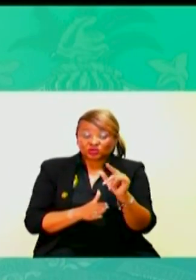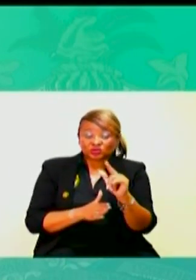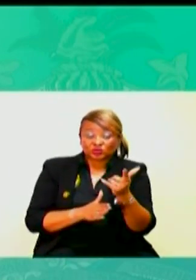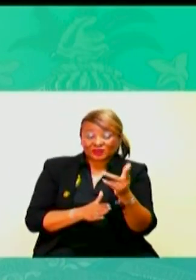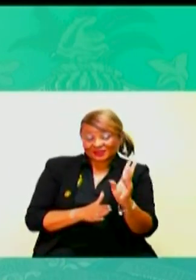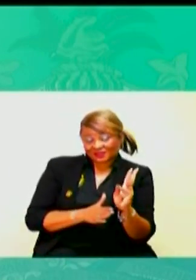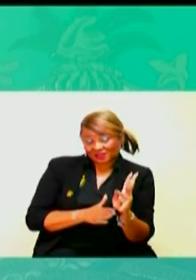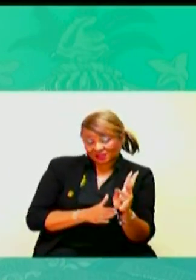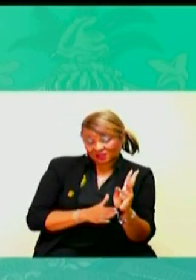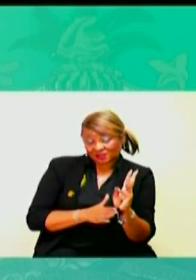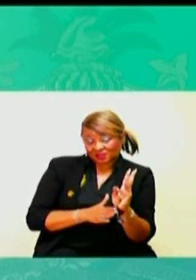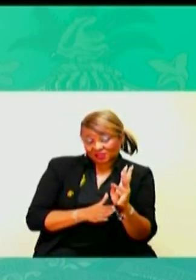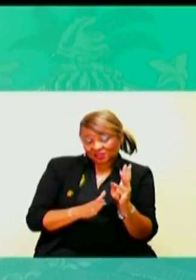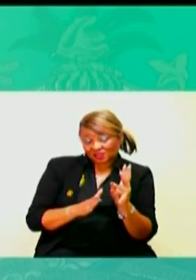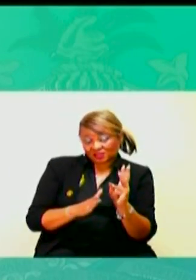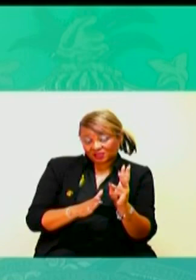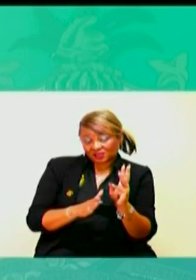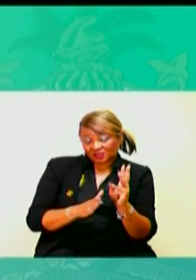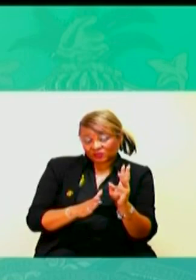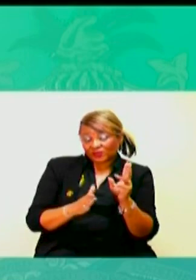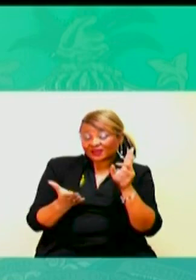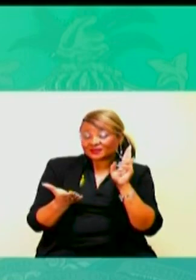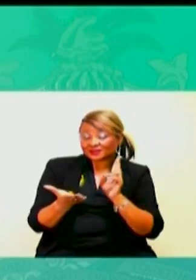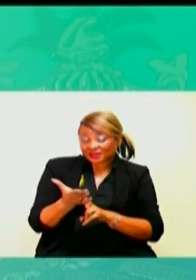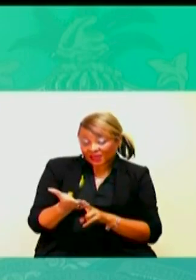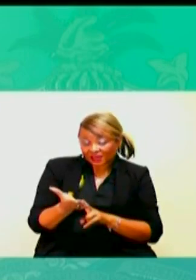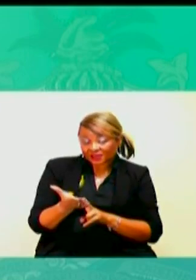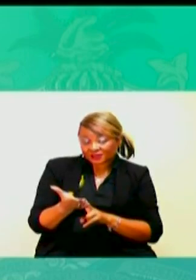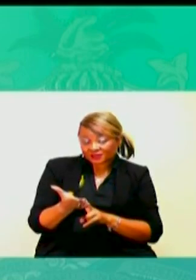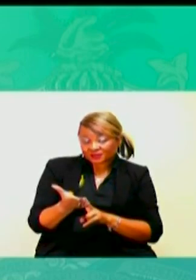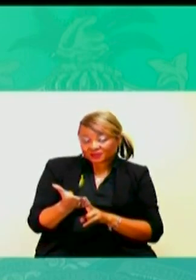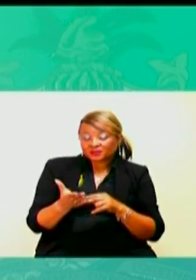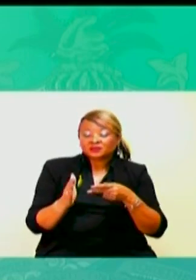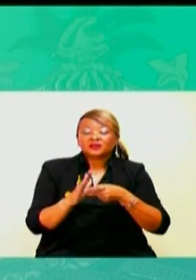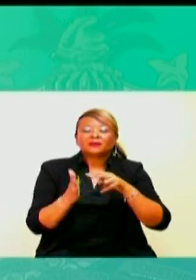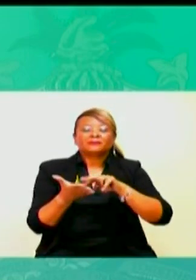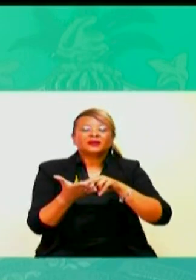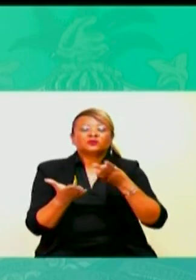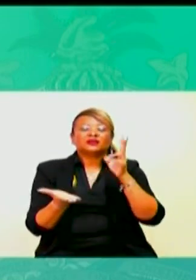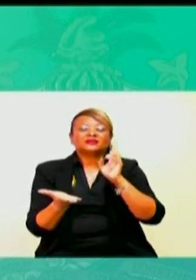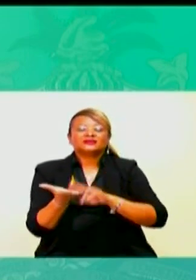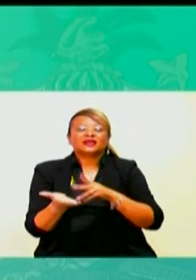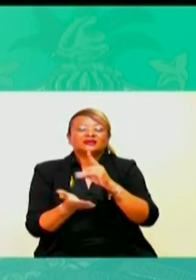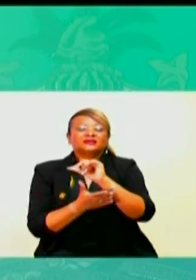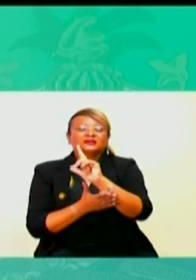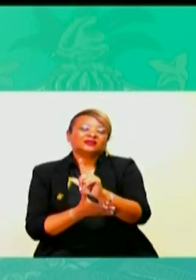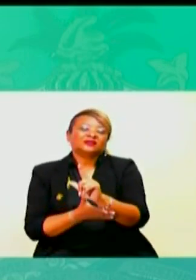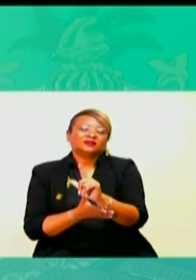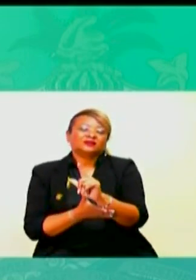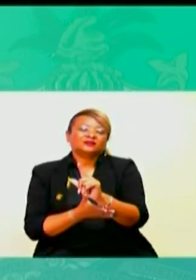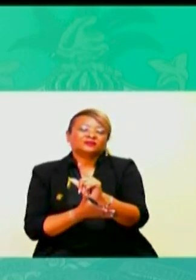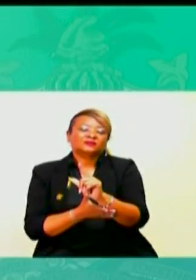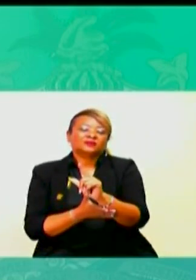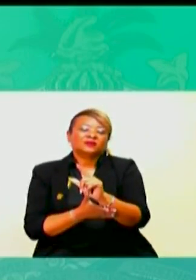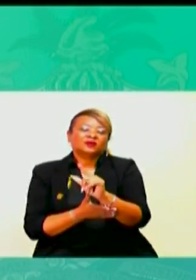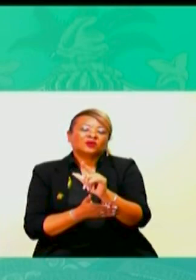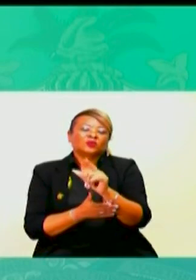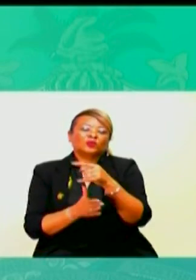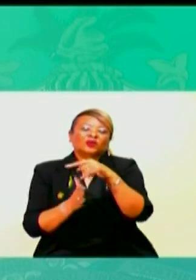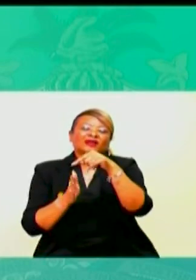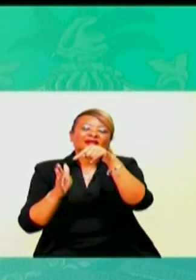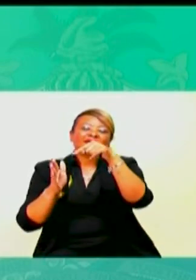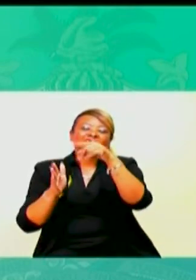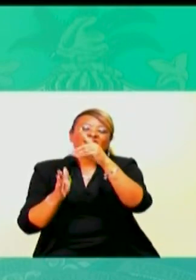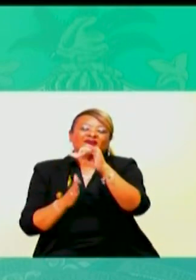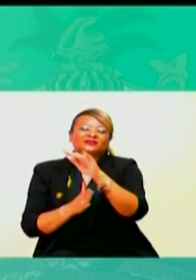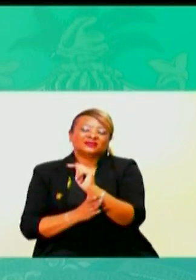That means they put us in the hole when they signed the minus. Negative. That means when they signed the deal, we were in a deficit.